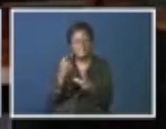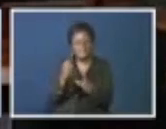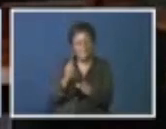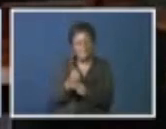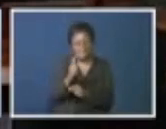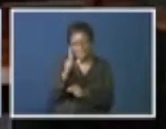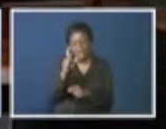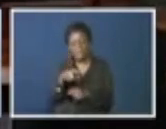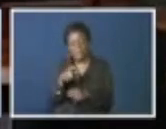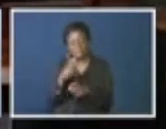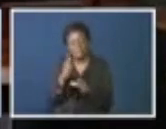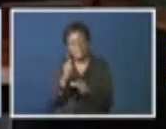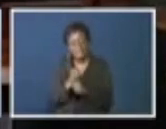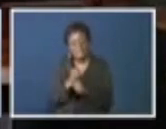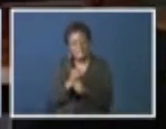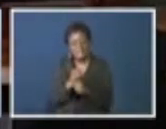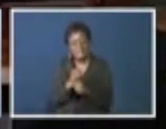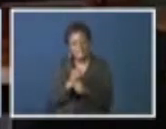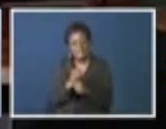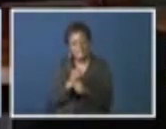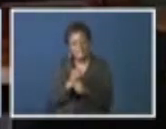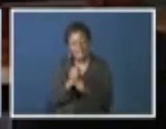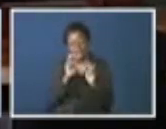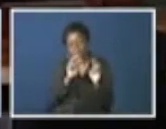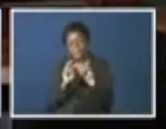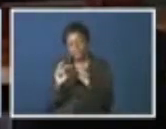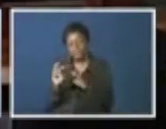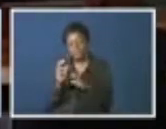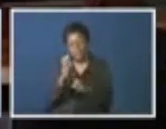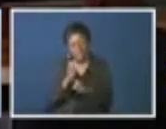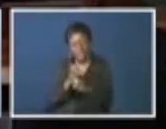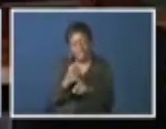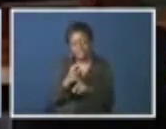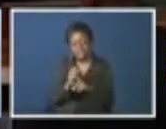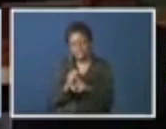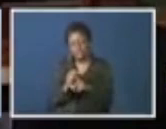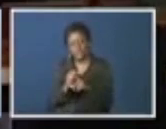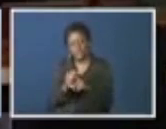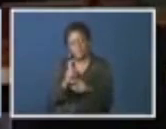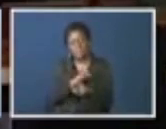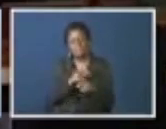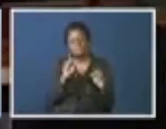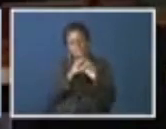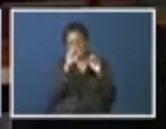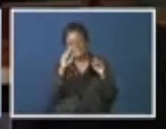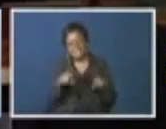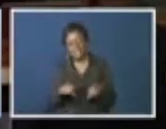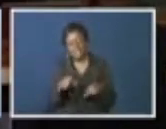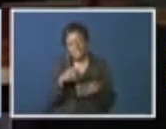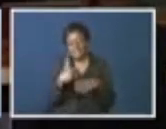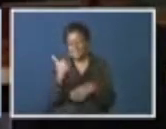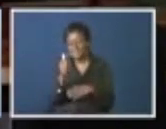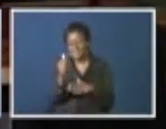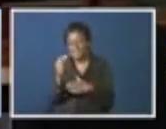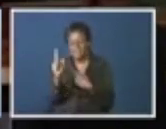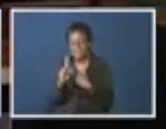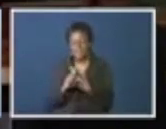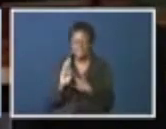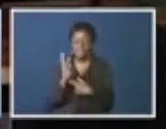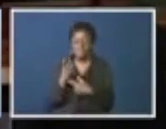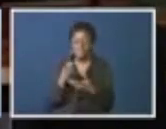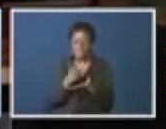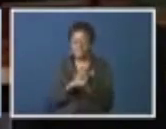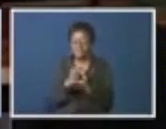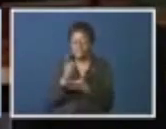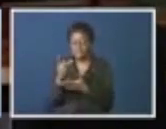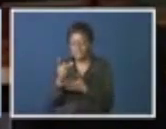You have to take patrol cars from the station. In 10 months, we have ordered